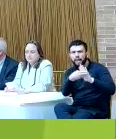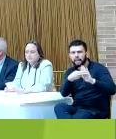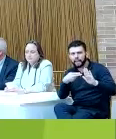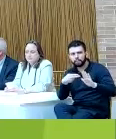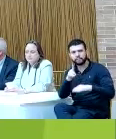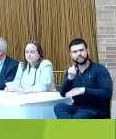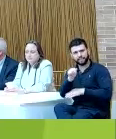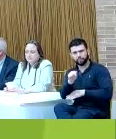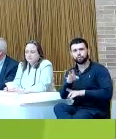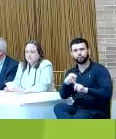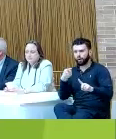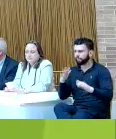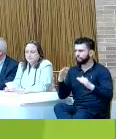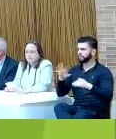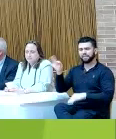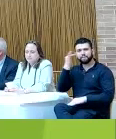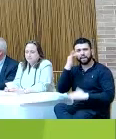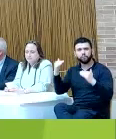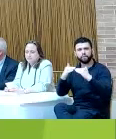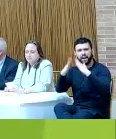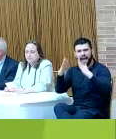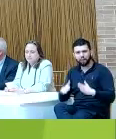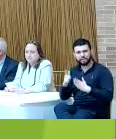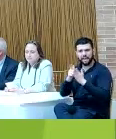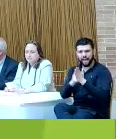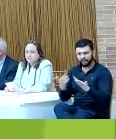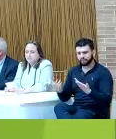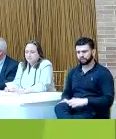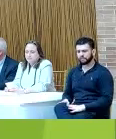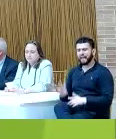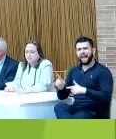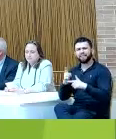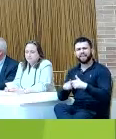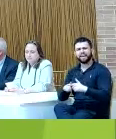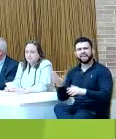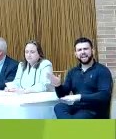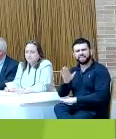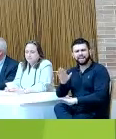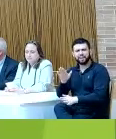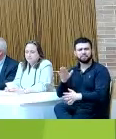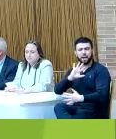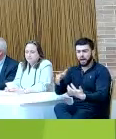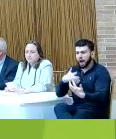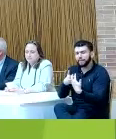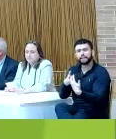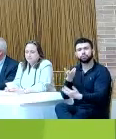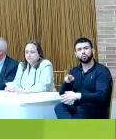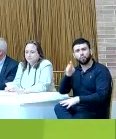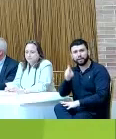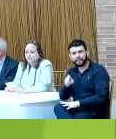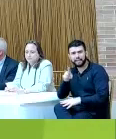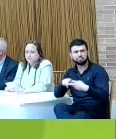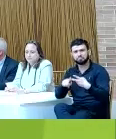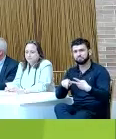F Federal for Housing Act and furthermore is there an excess or a disability related need for the particular accommodation being